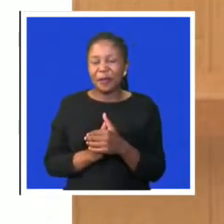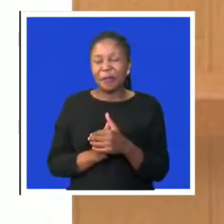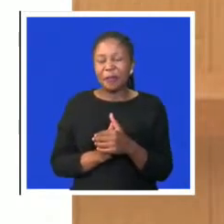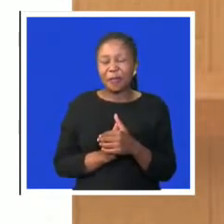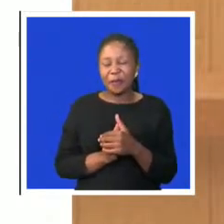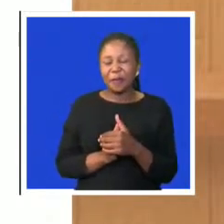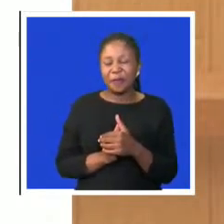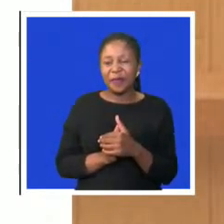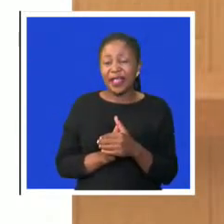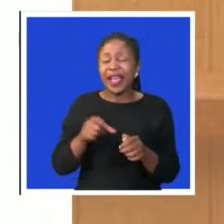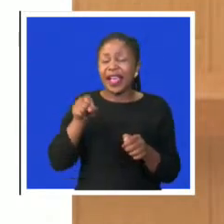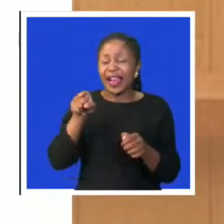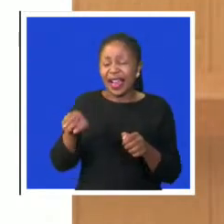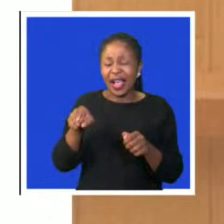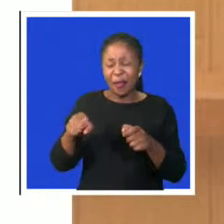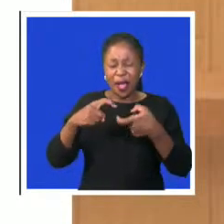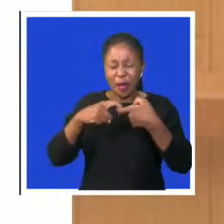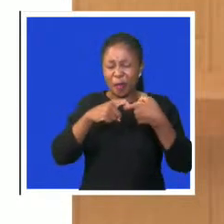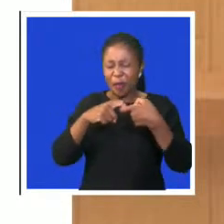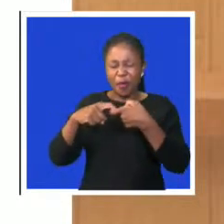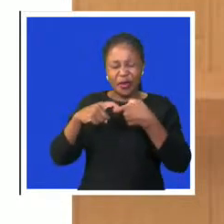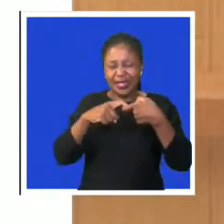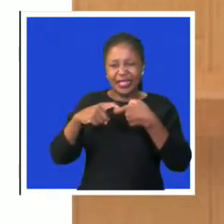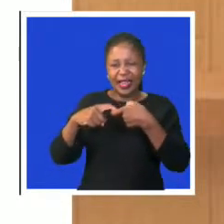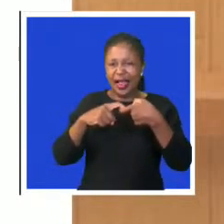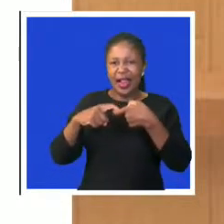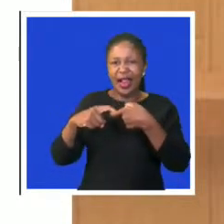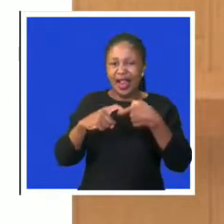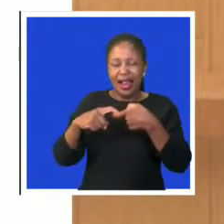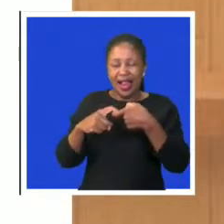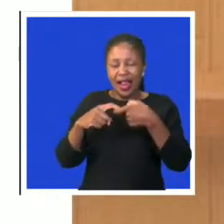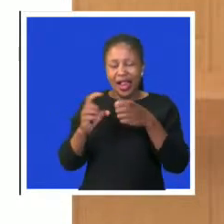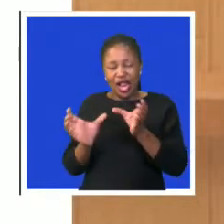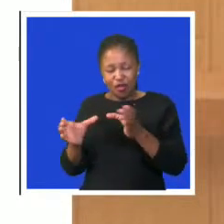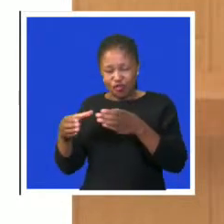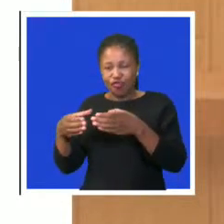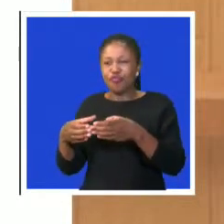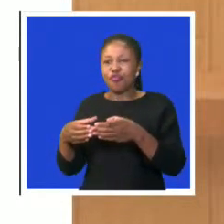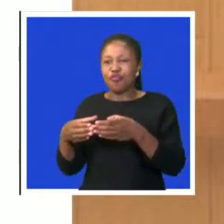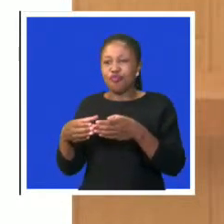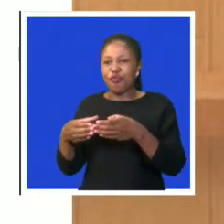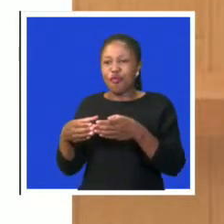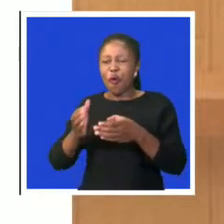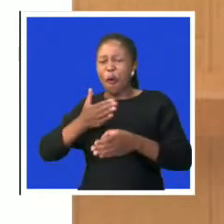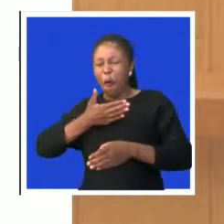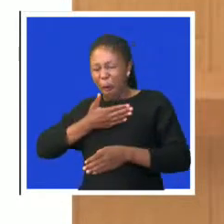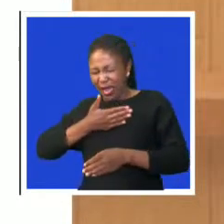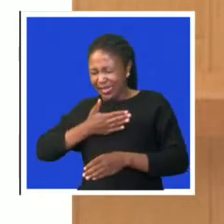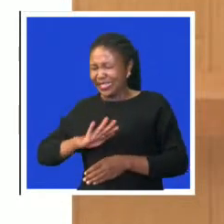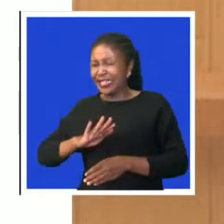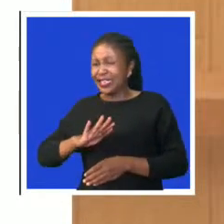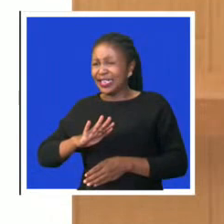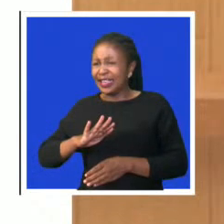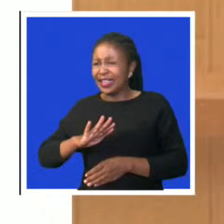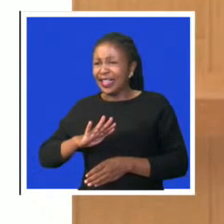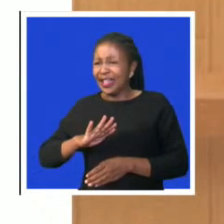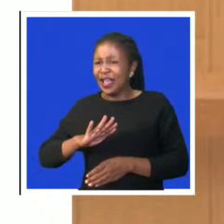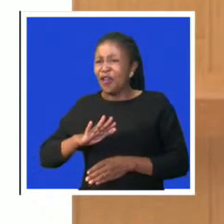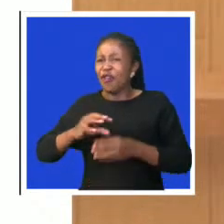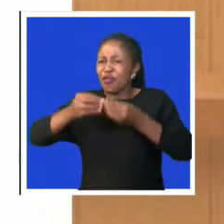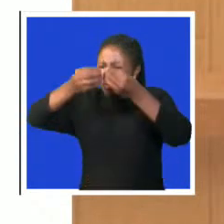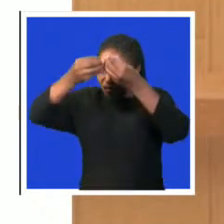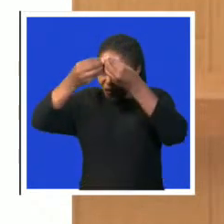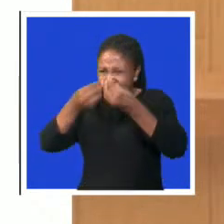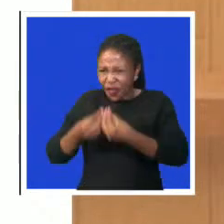were a political underground movement who wanted to overthrow Roman government